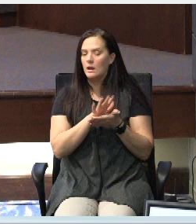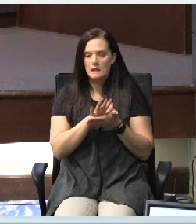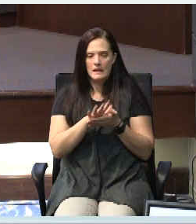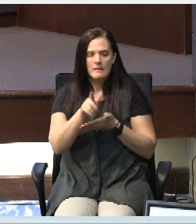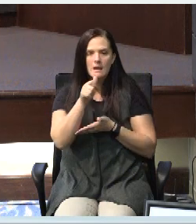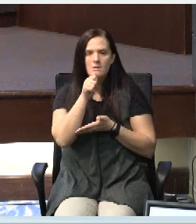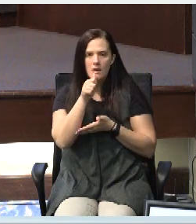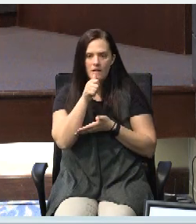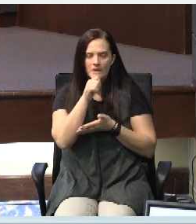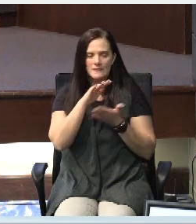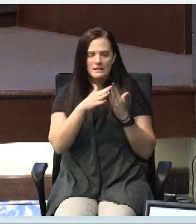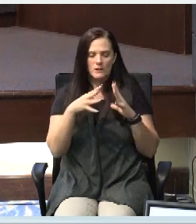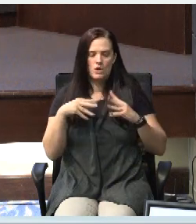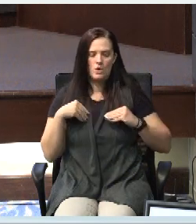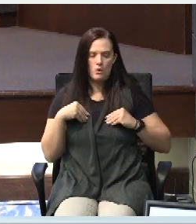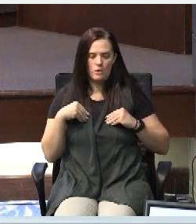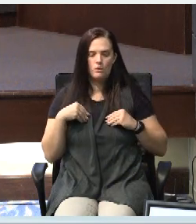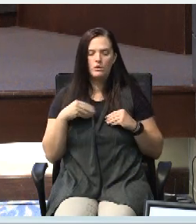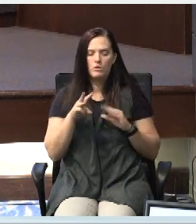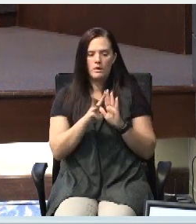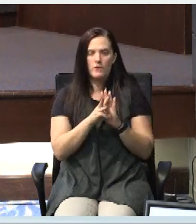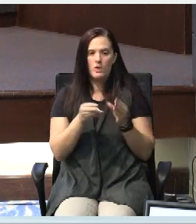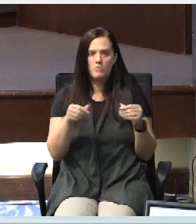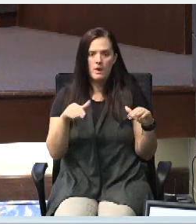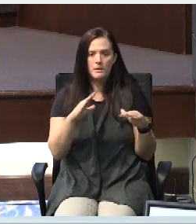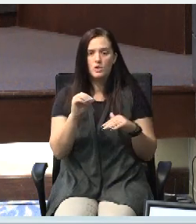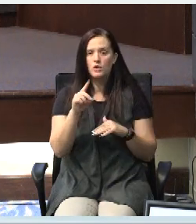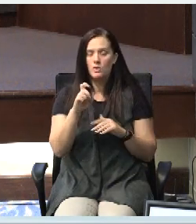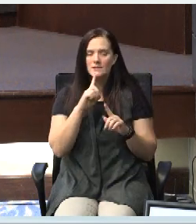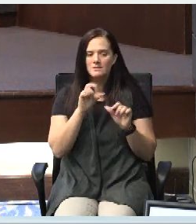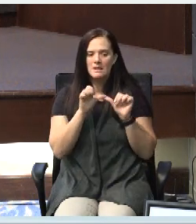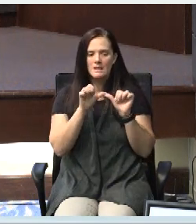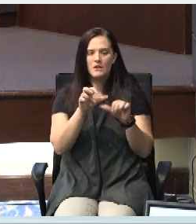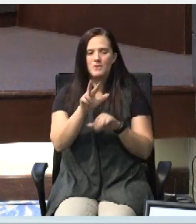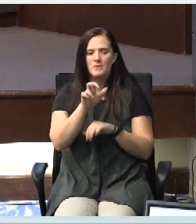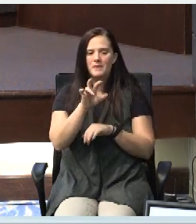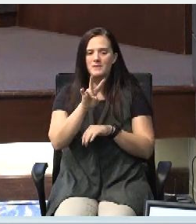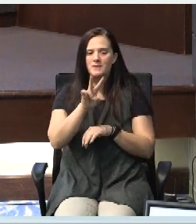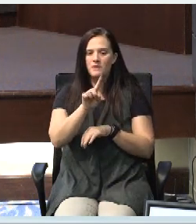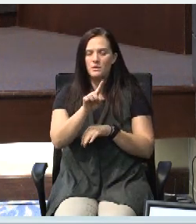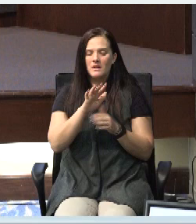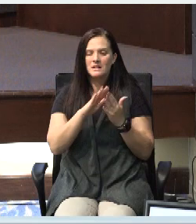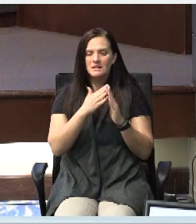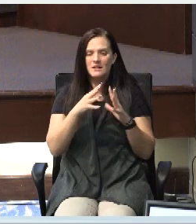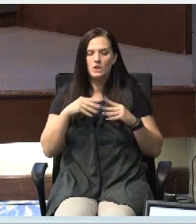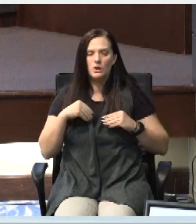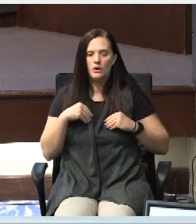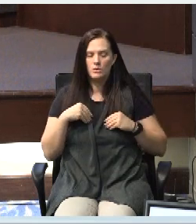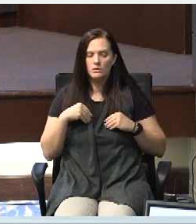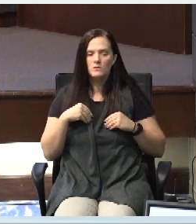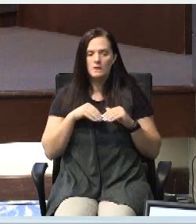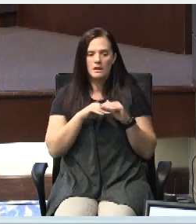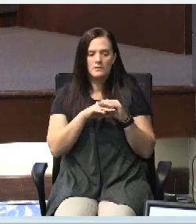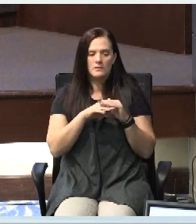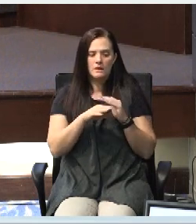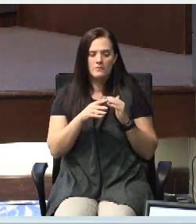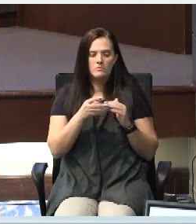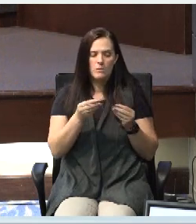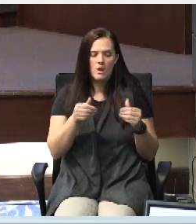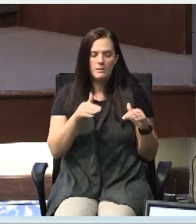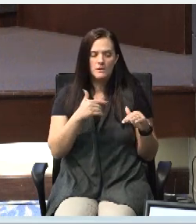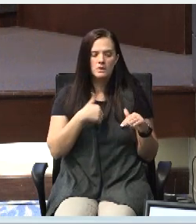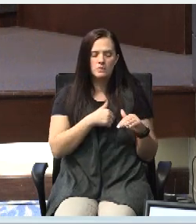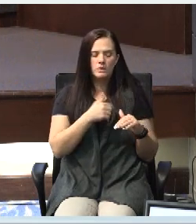private and city-owned vacant properties. Currently, Code is maintaining 371 city-owned vacant excess properties.